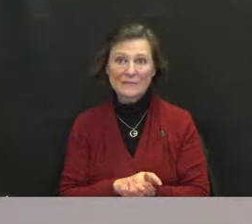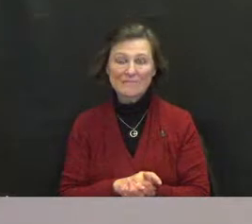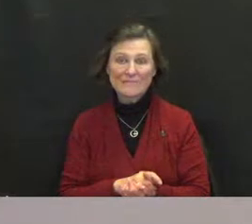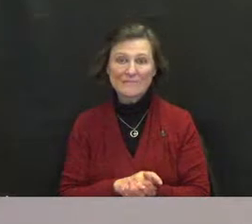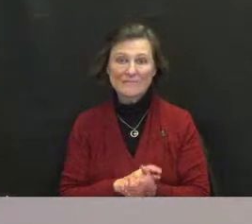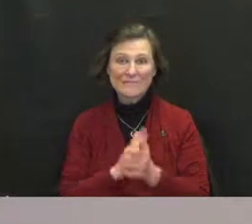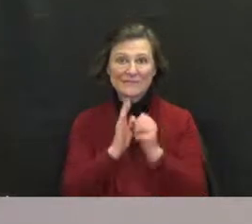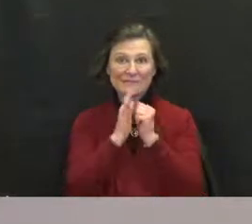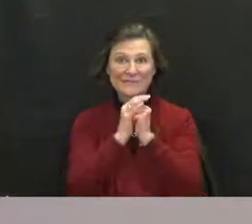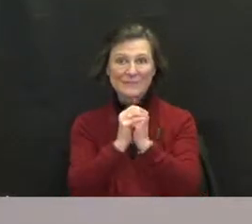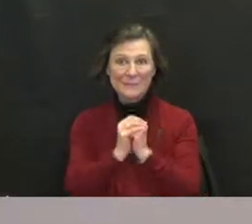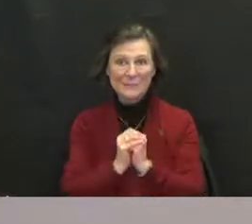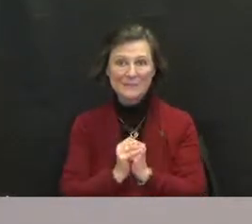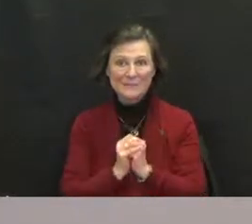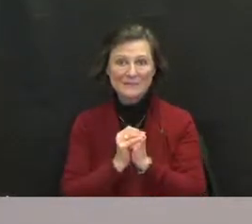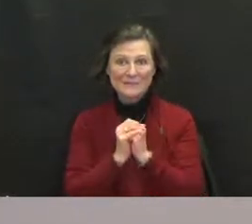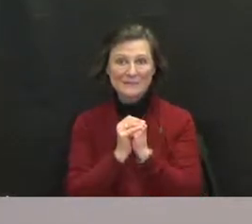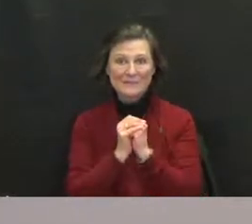Amen.